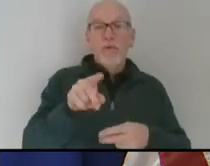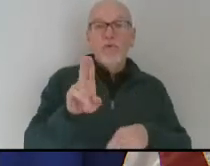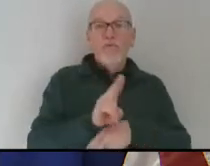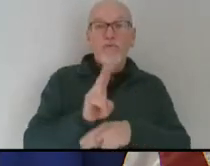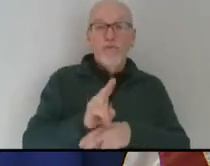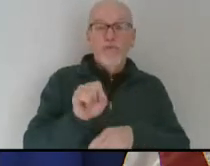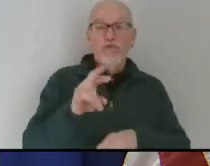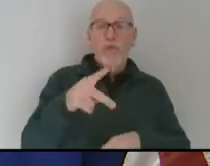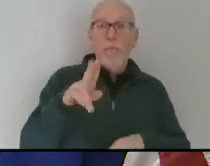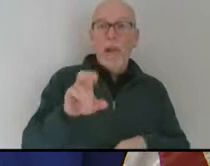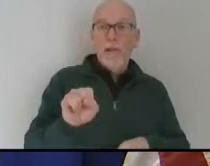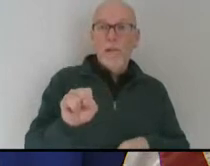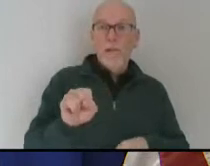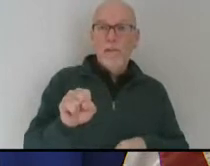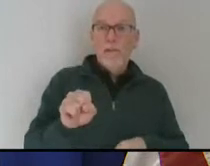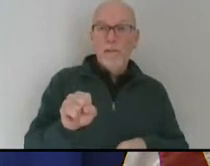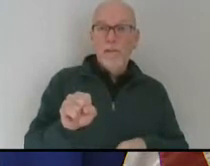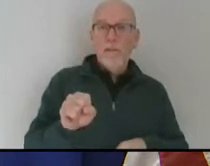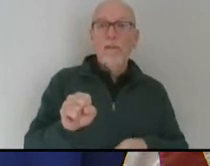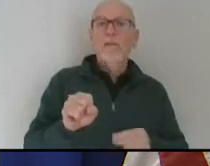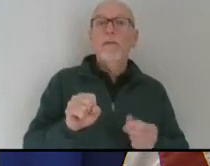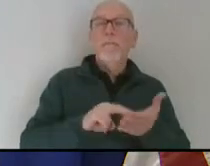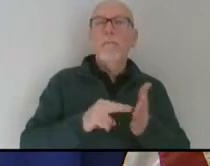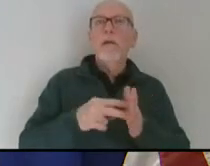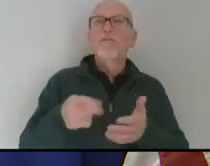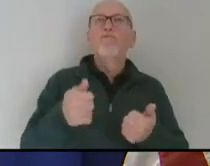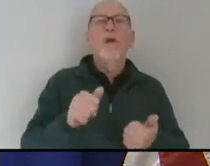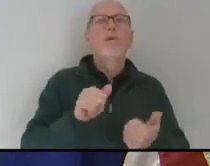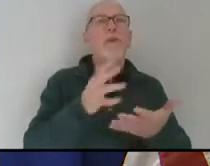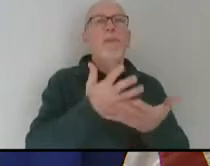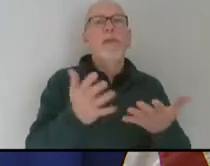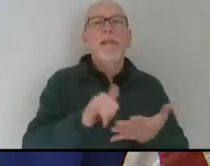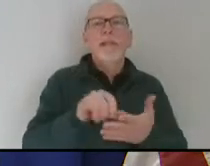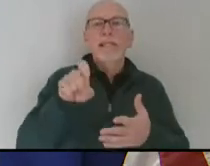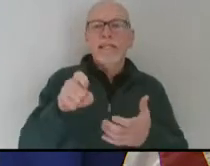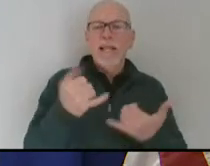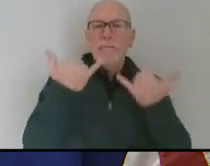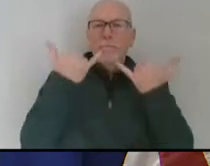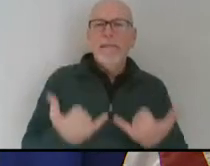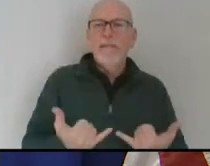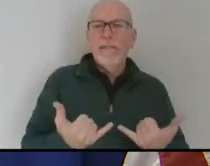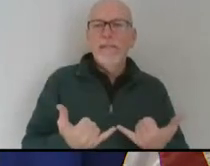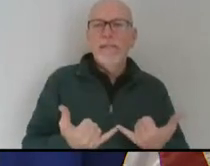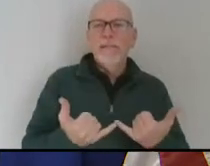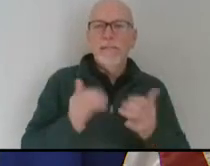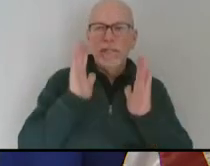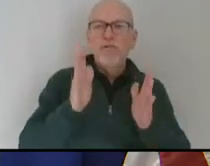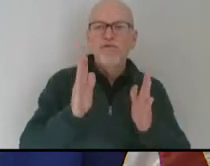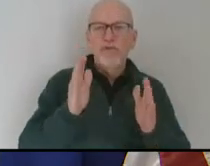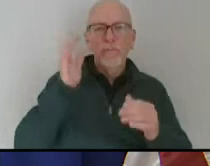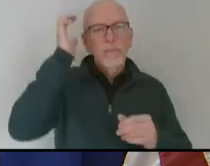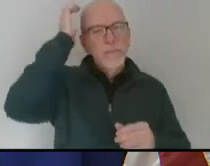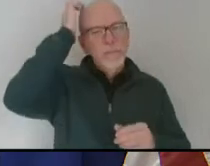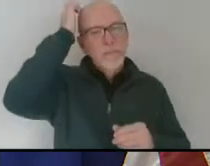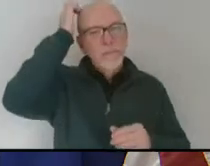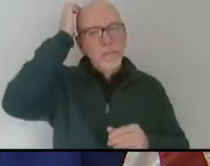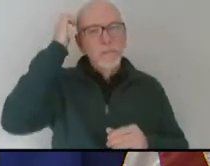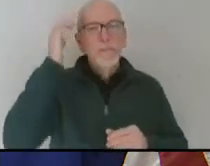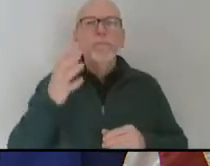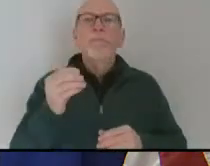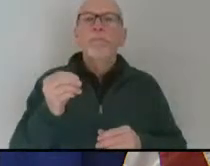surplus, you are trying to address things that need immediate attention. And